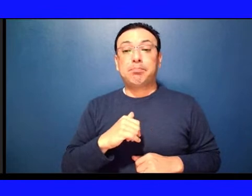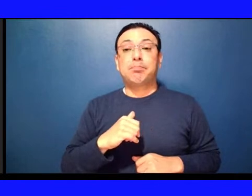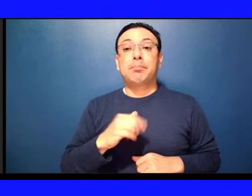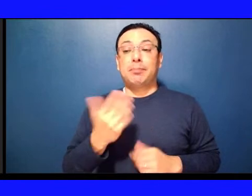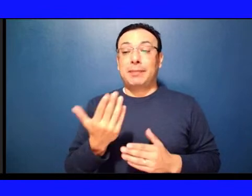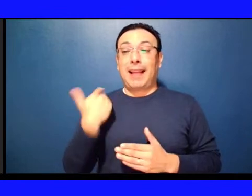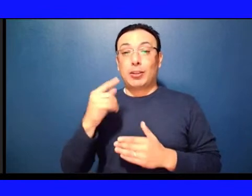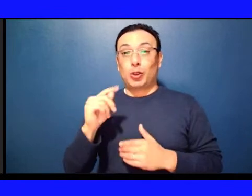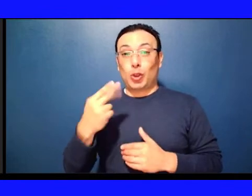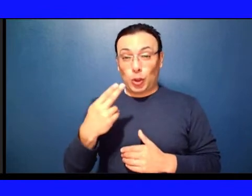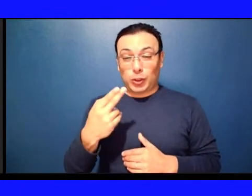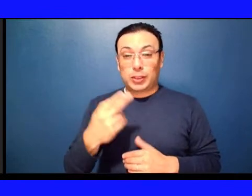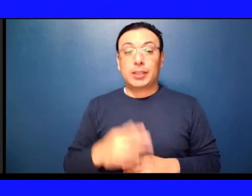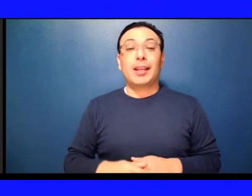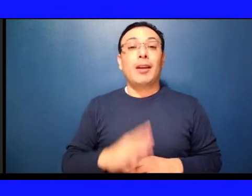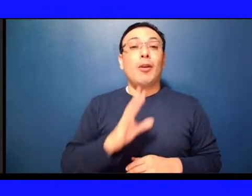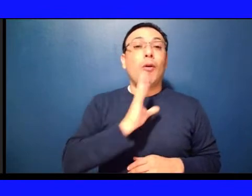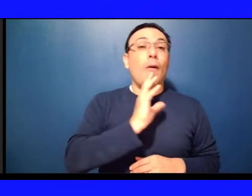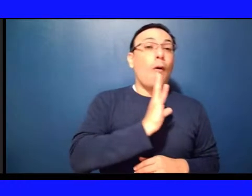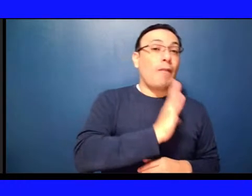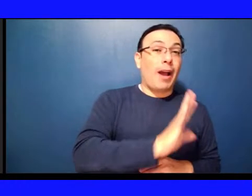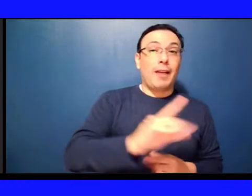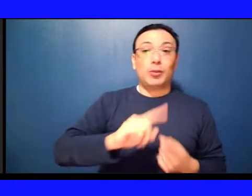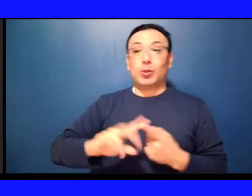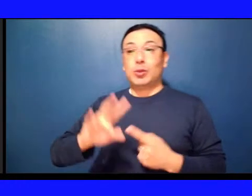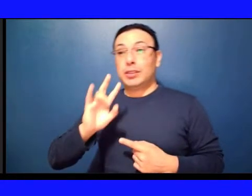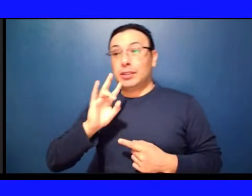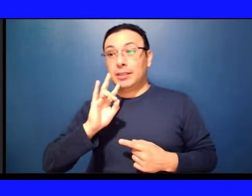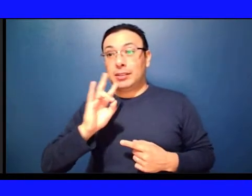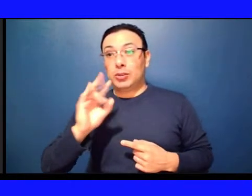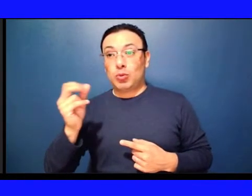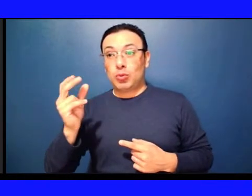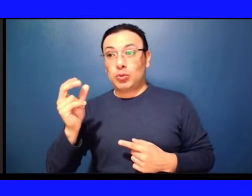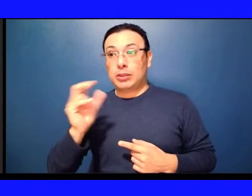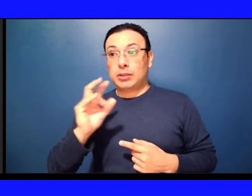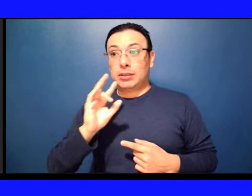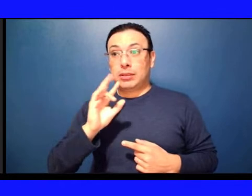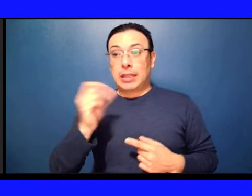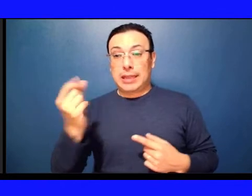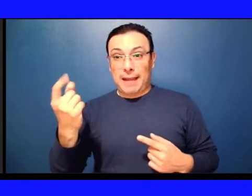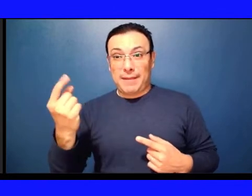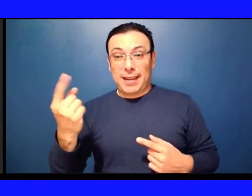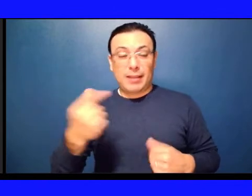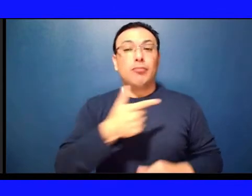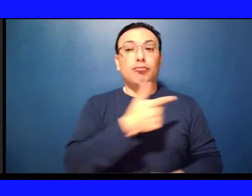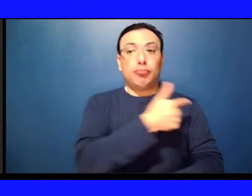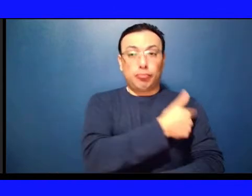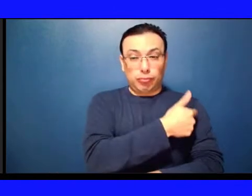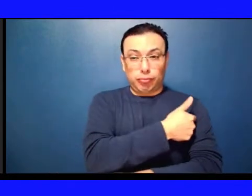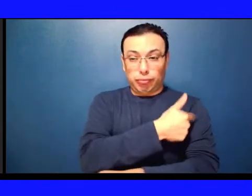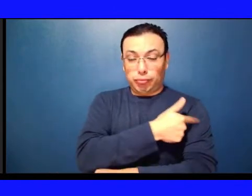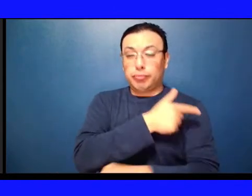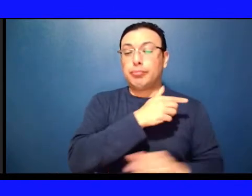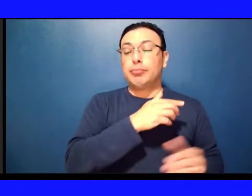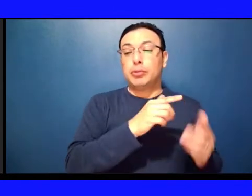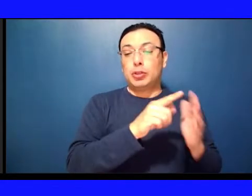Great. And then this is our glossary of the dashboard, and then just the final slide is our overall picture.